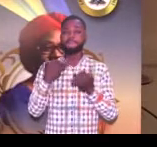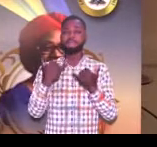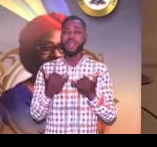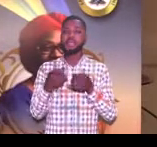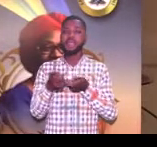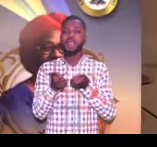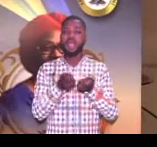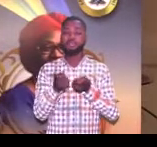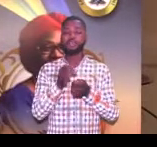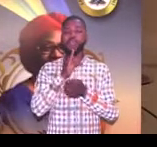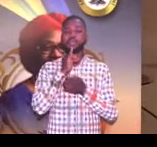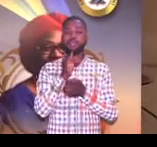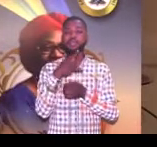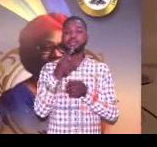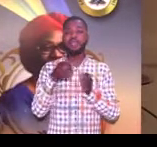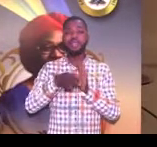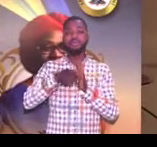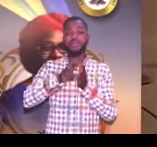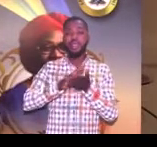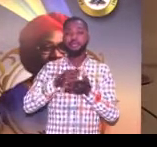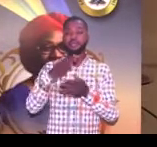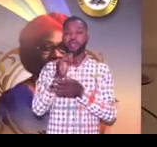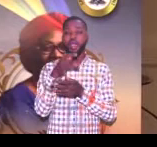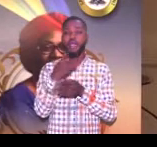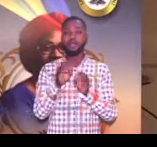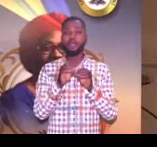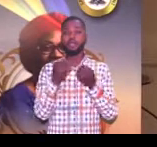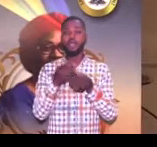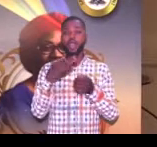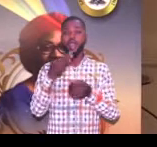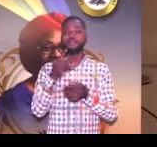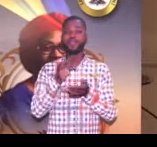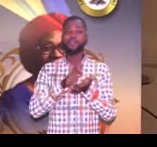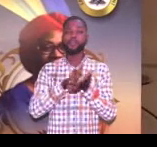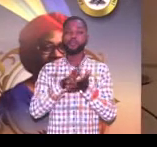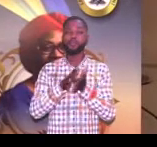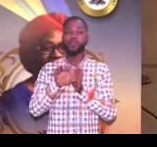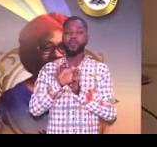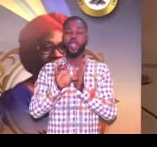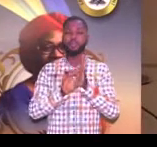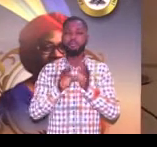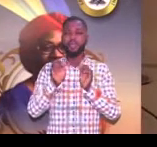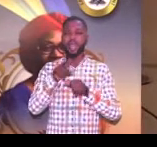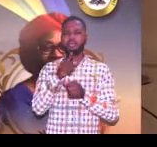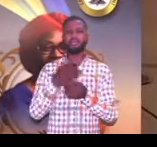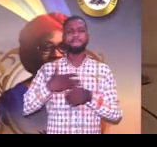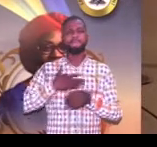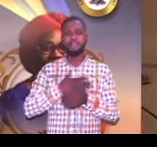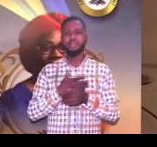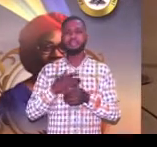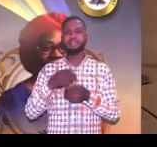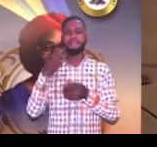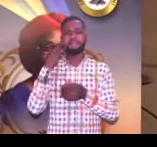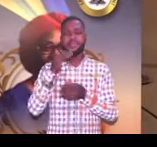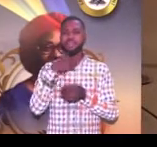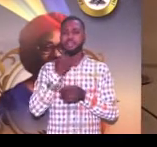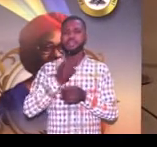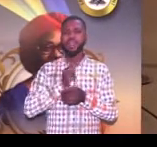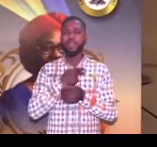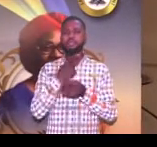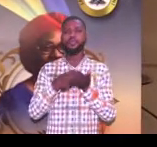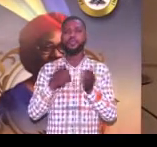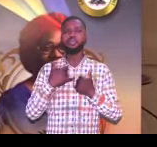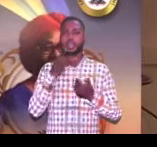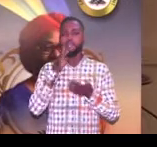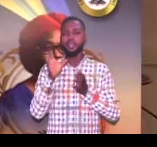present administration is the review and optimization of the school curriculum. Can you please, Ma, intimate us with